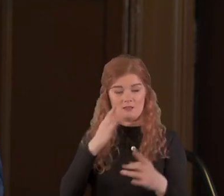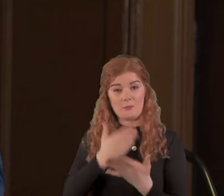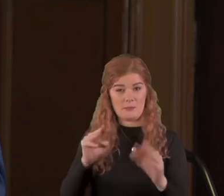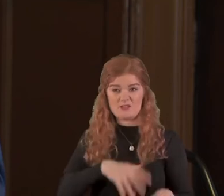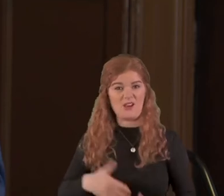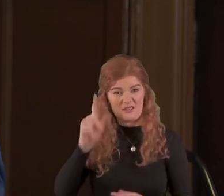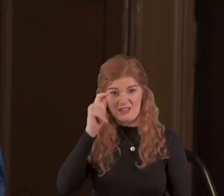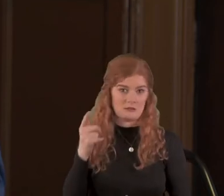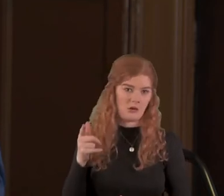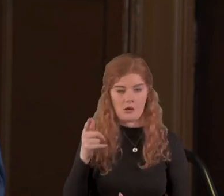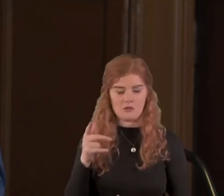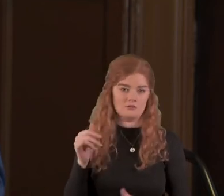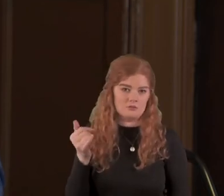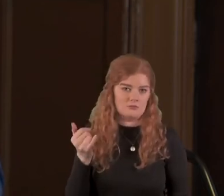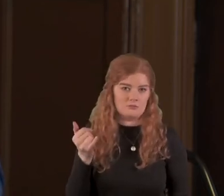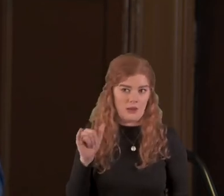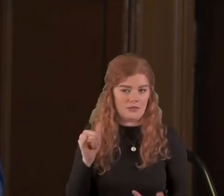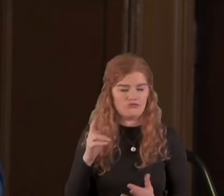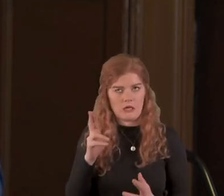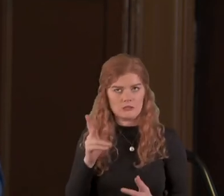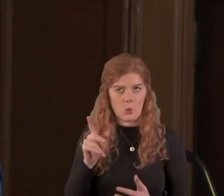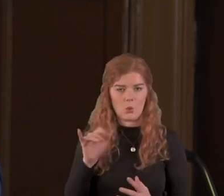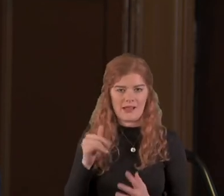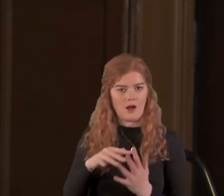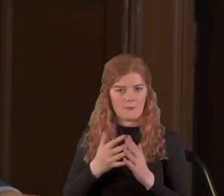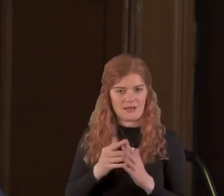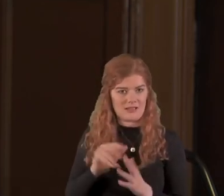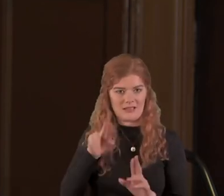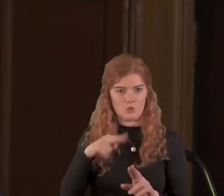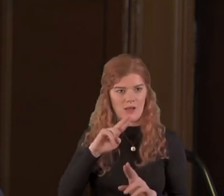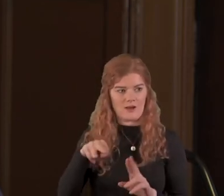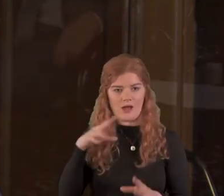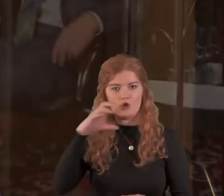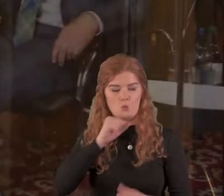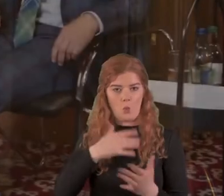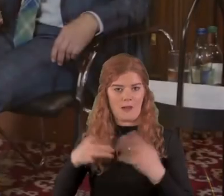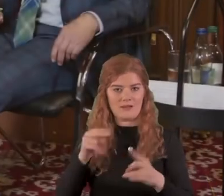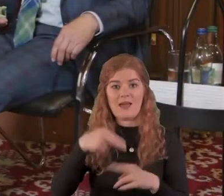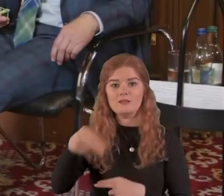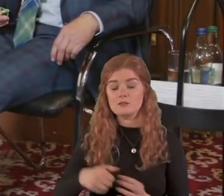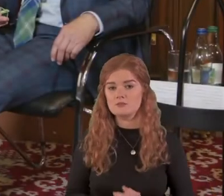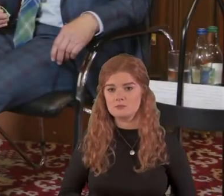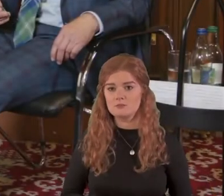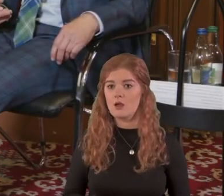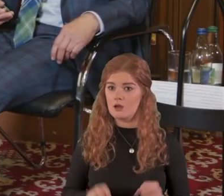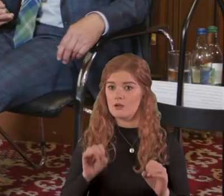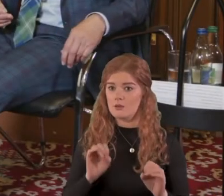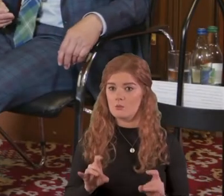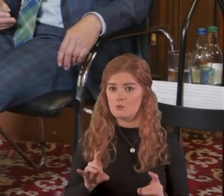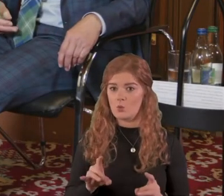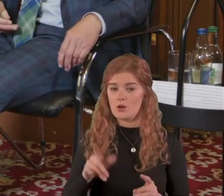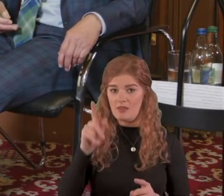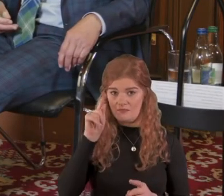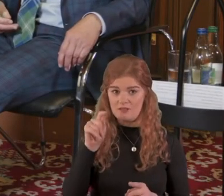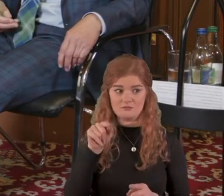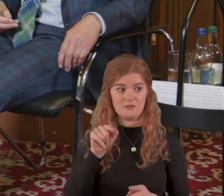really, you know, it's complicated and it's unpredictable. Okay, well, I think that's most